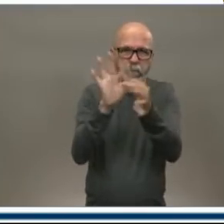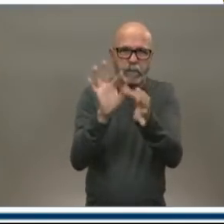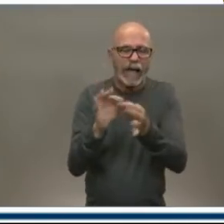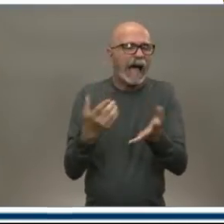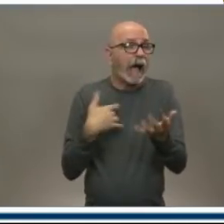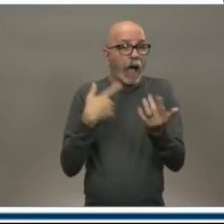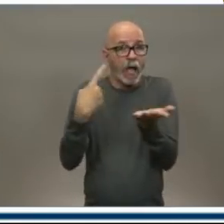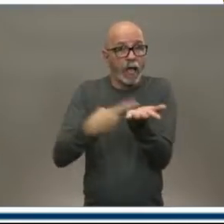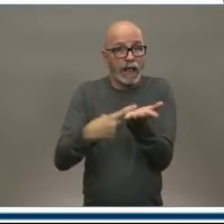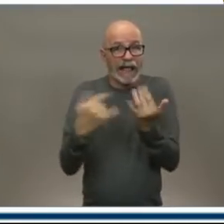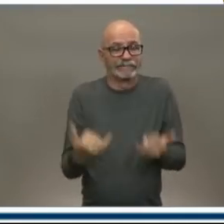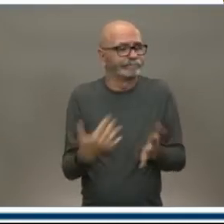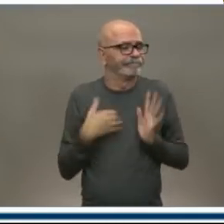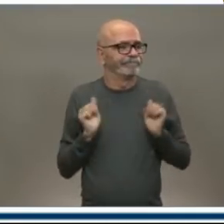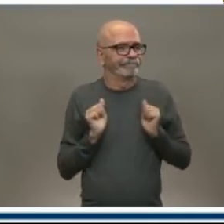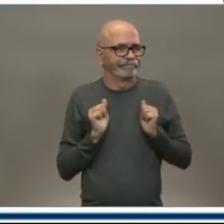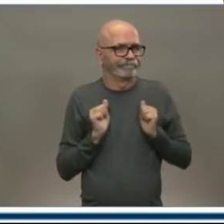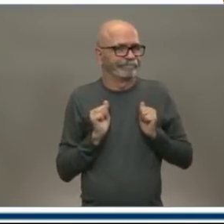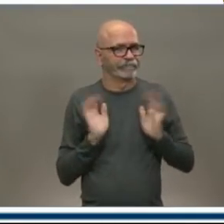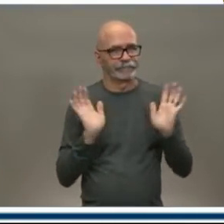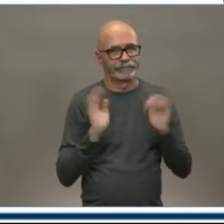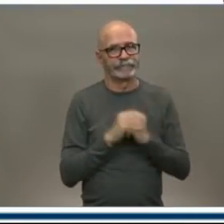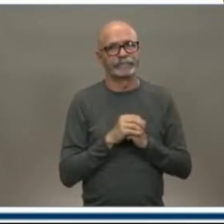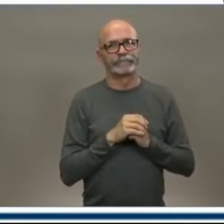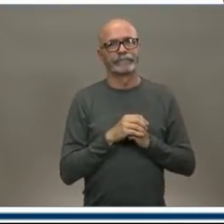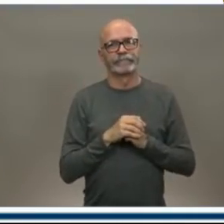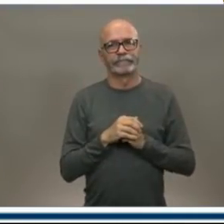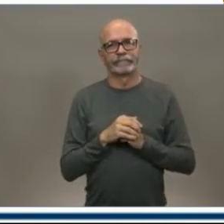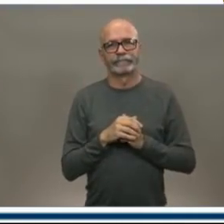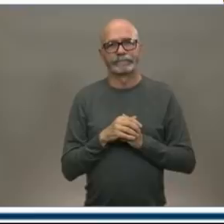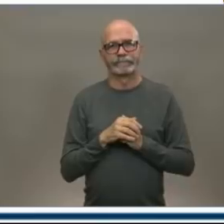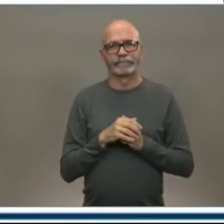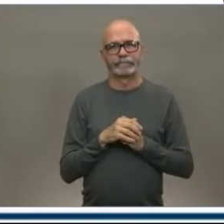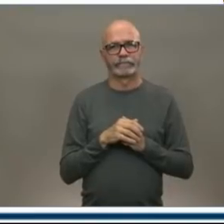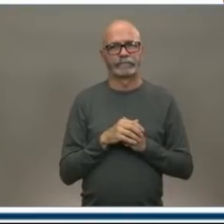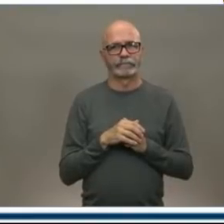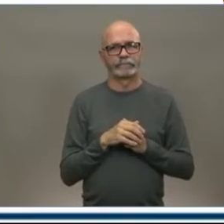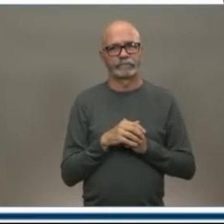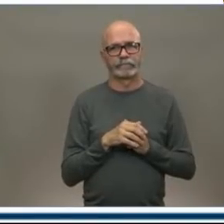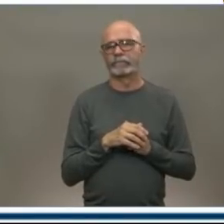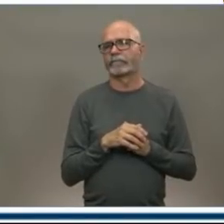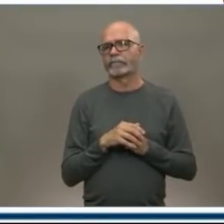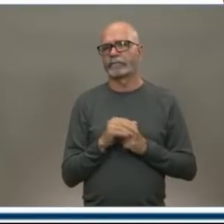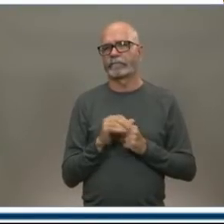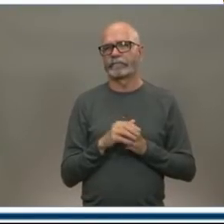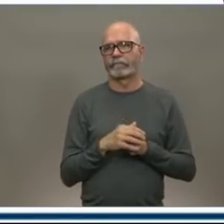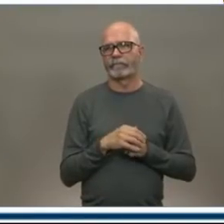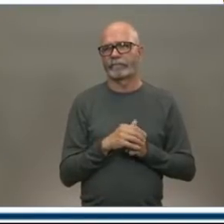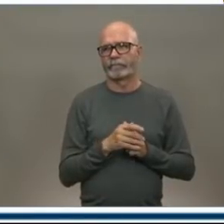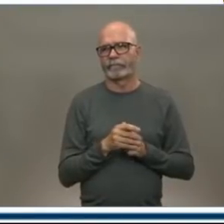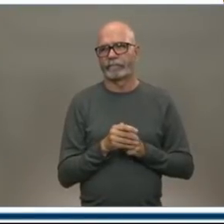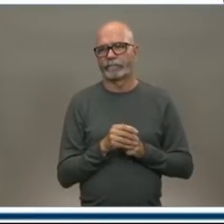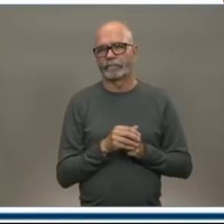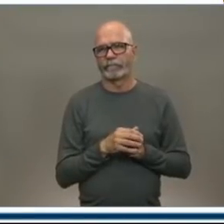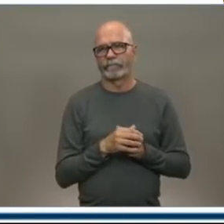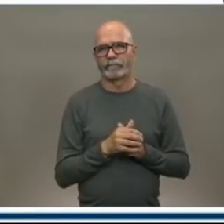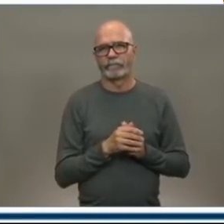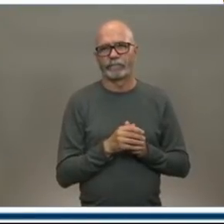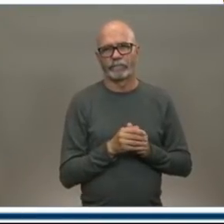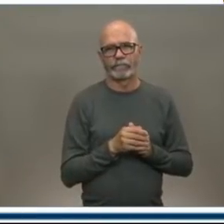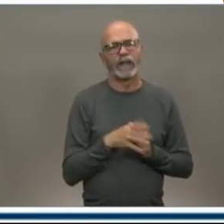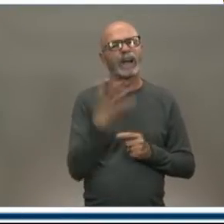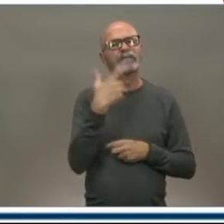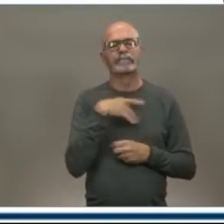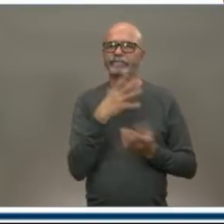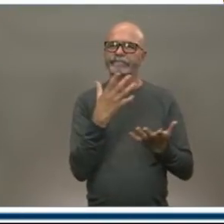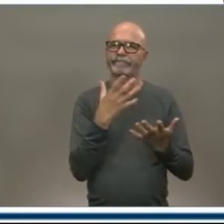Gorman with CBC. Dr. Strang, the notices that went out regarding the potential exposure at the gym